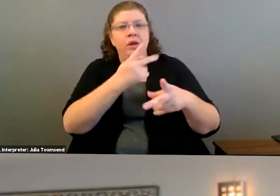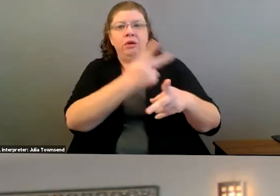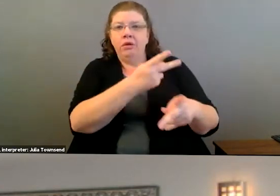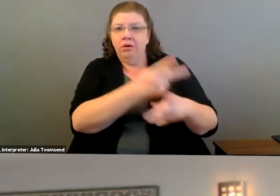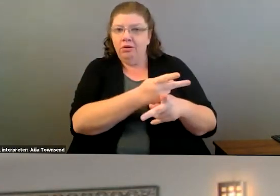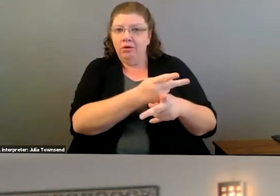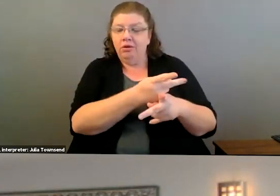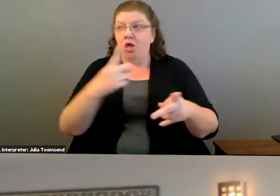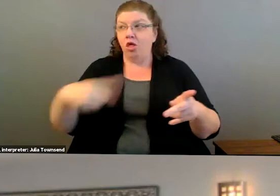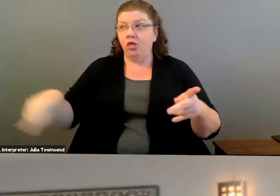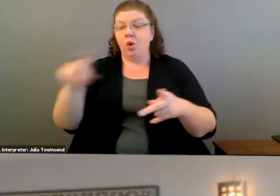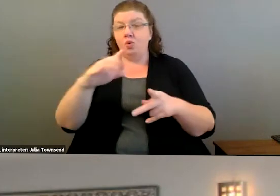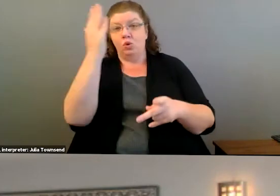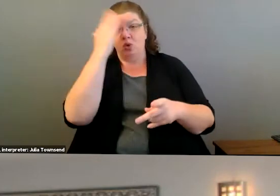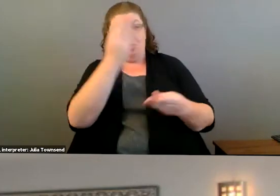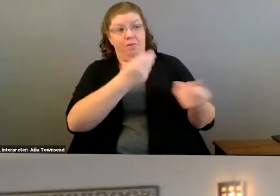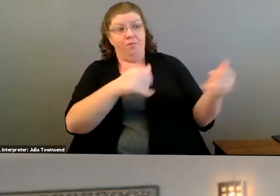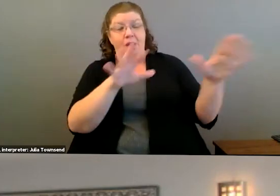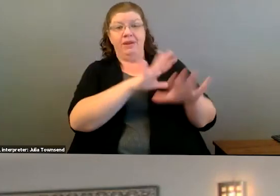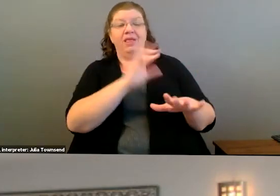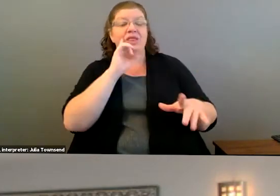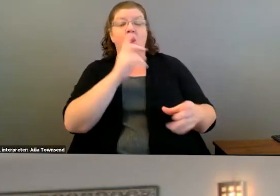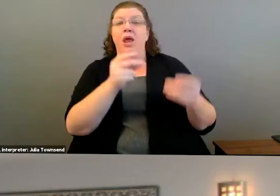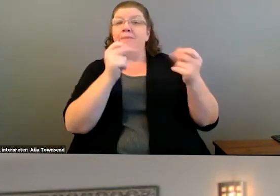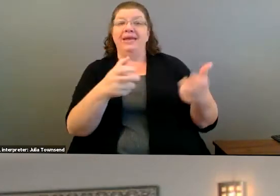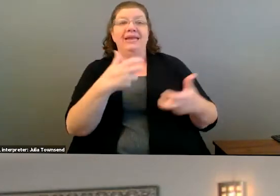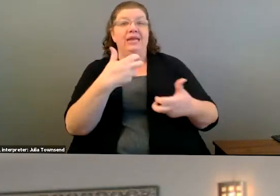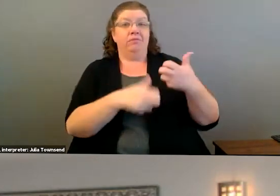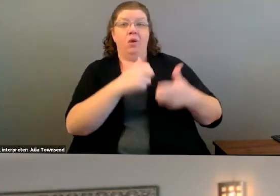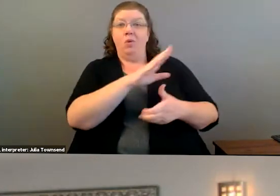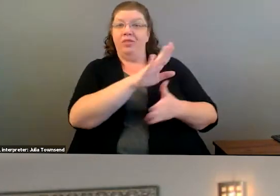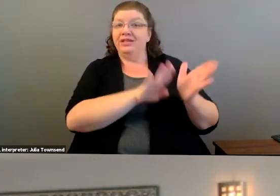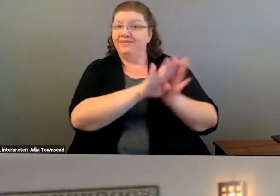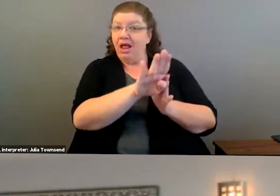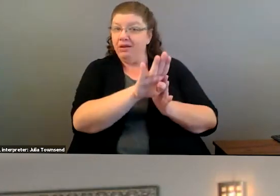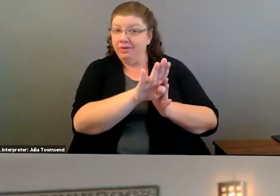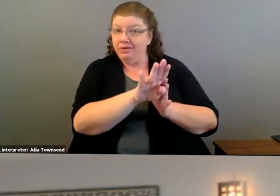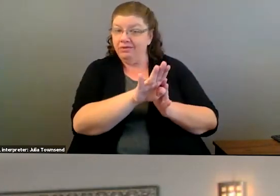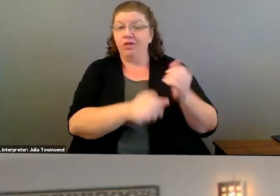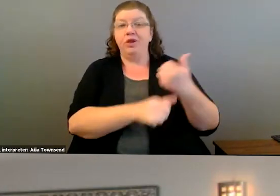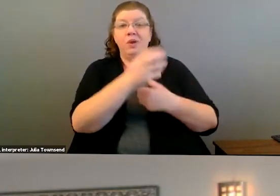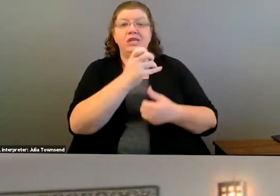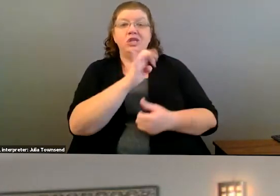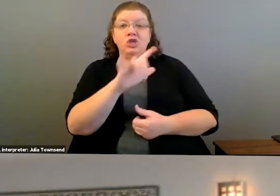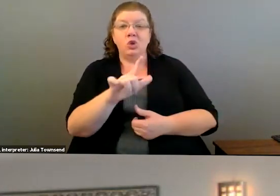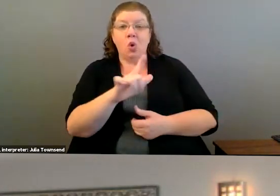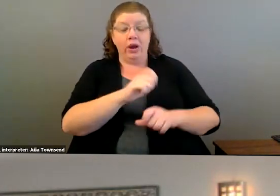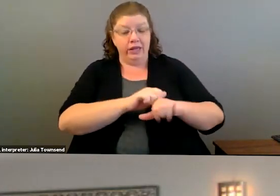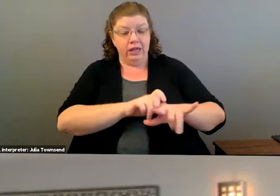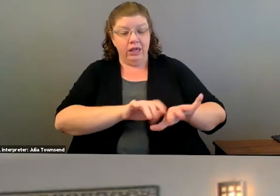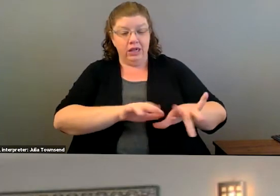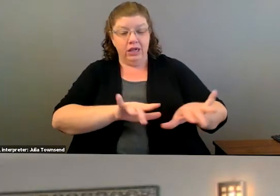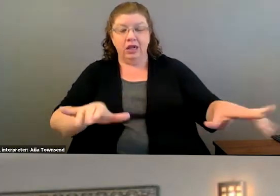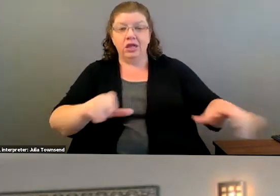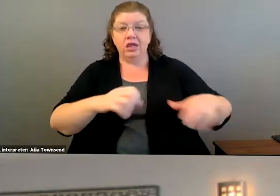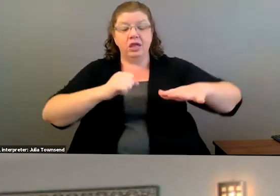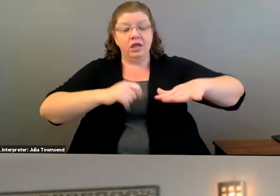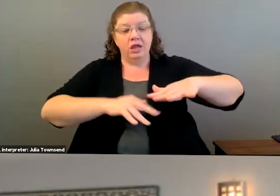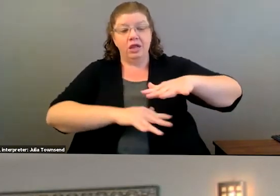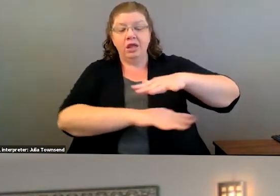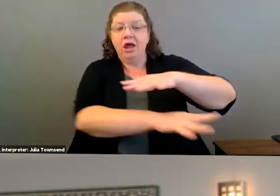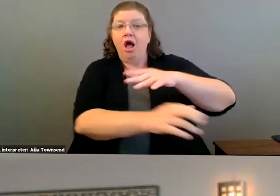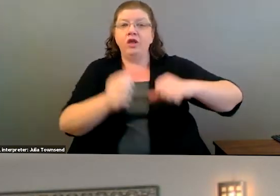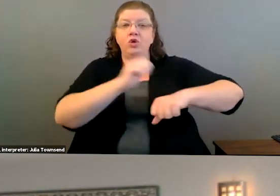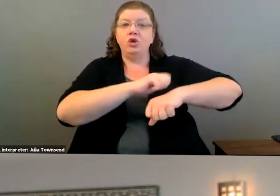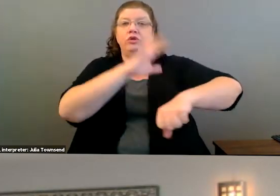appraised of the property know that there are immediate impediments to its development, most notably the risk of soil liquefaction under the structures,